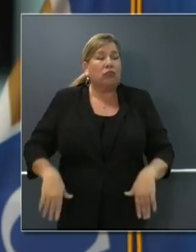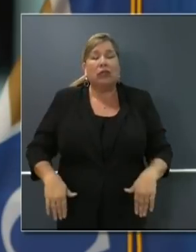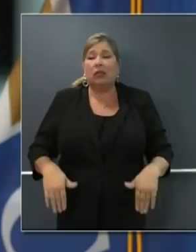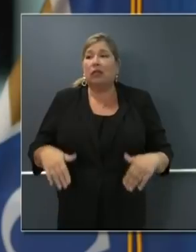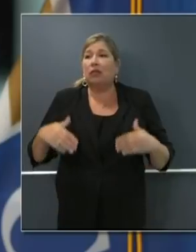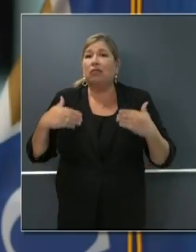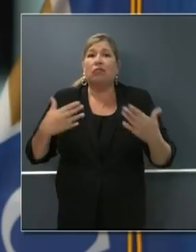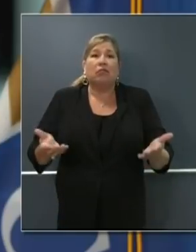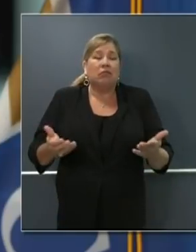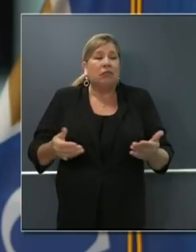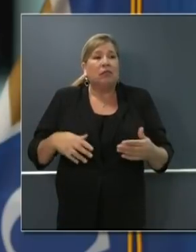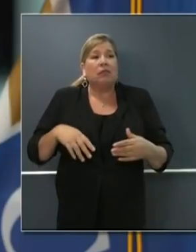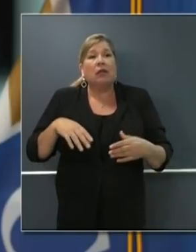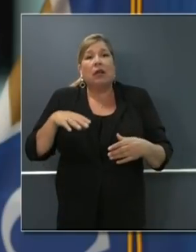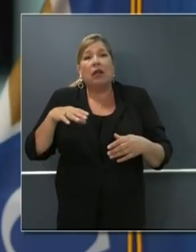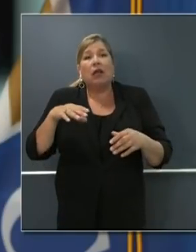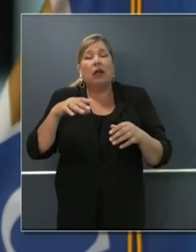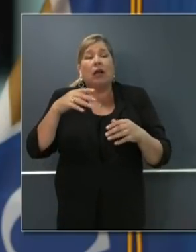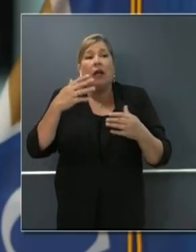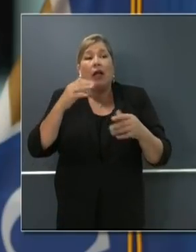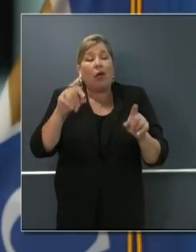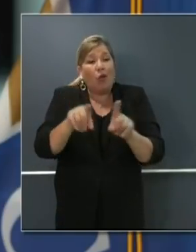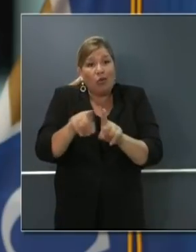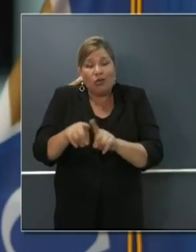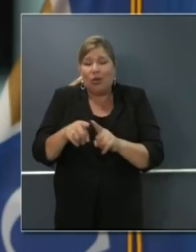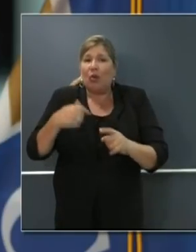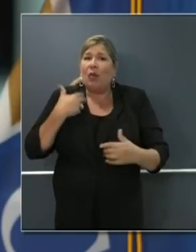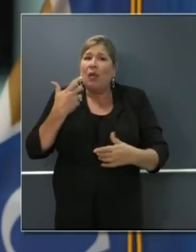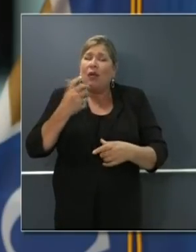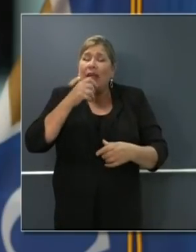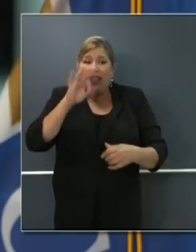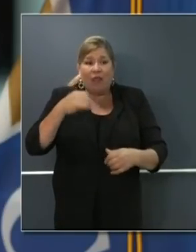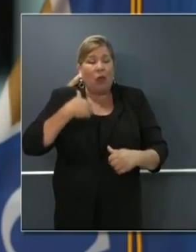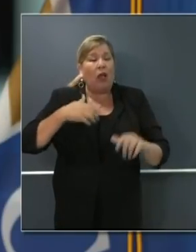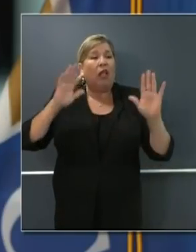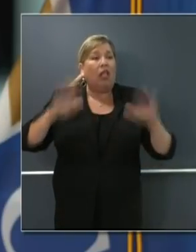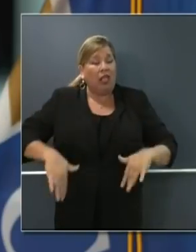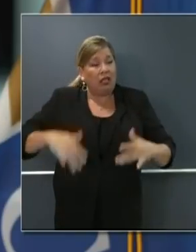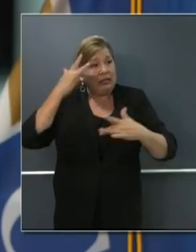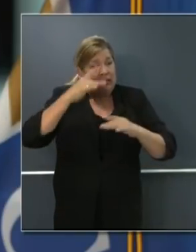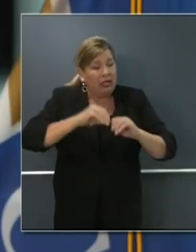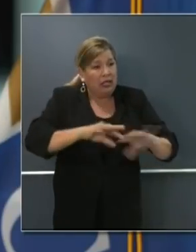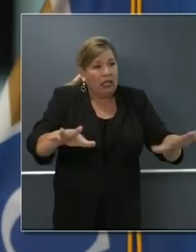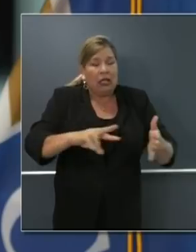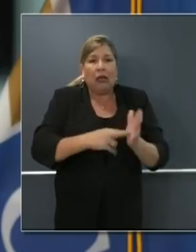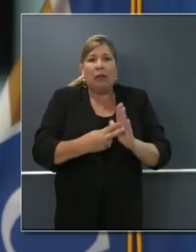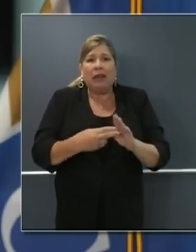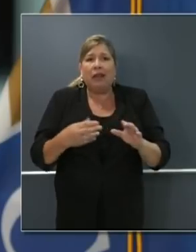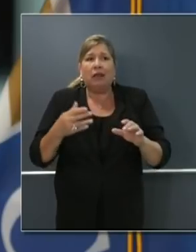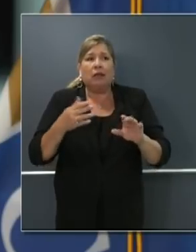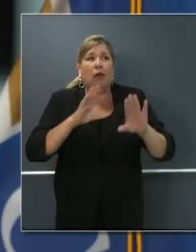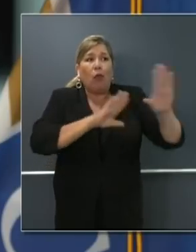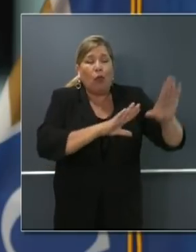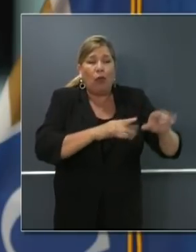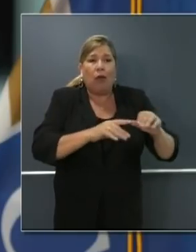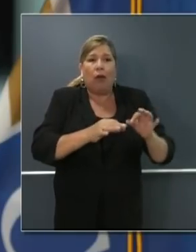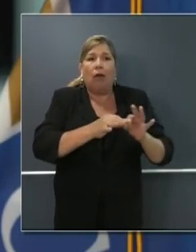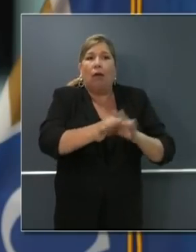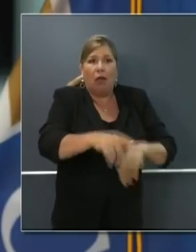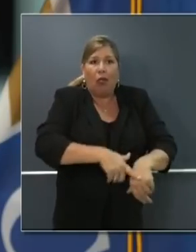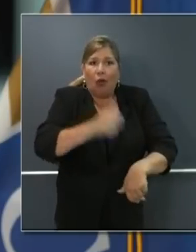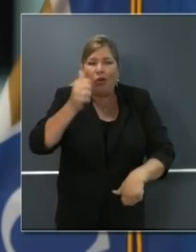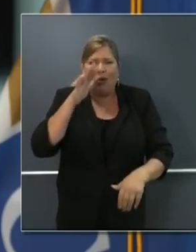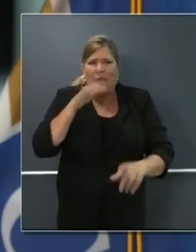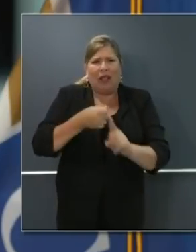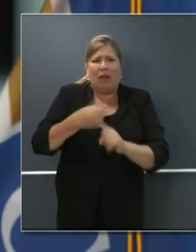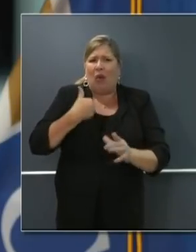and delay our reopening as an economy. I don't want to delay it. The only thing that will delay it is more of weekends like last weekend in the next